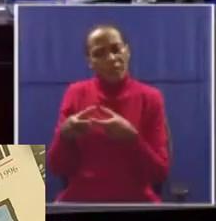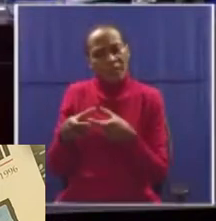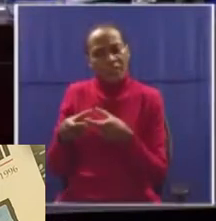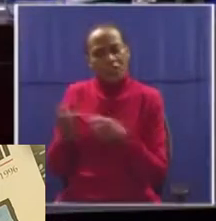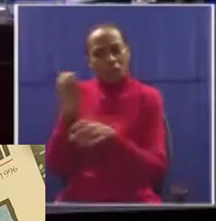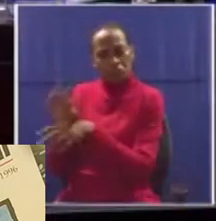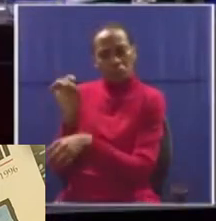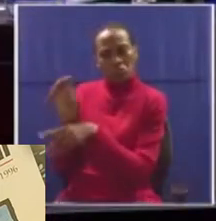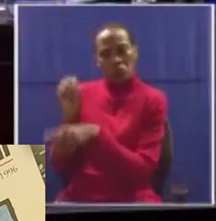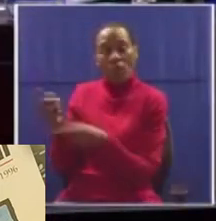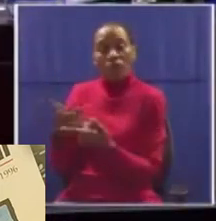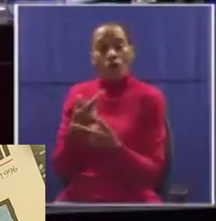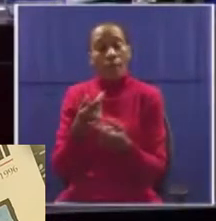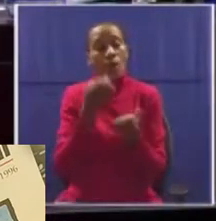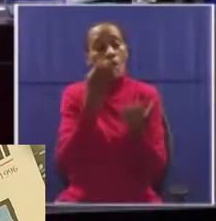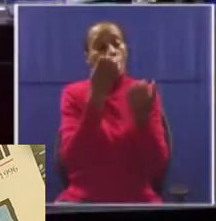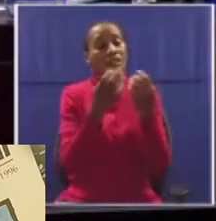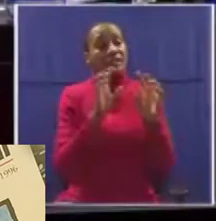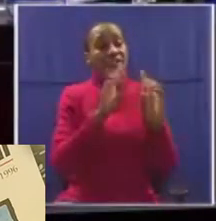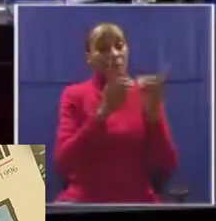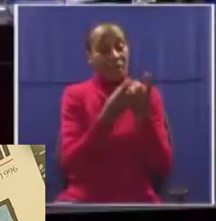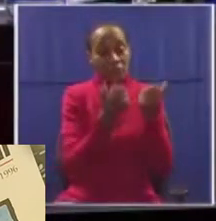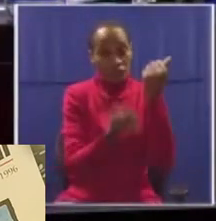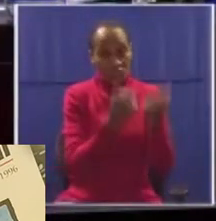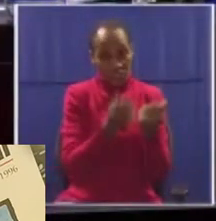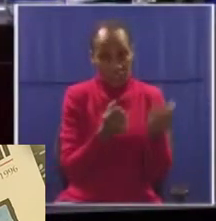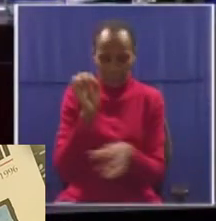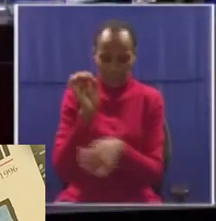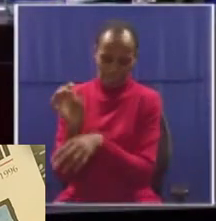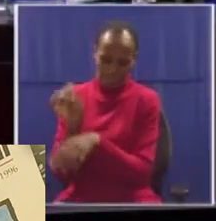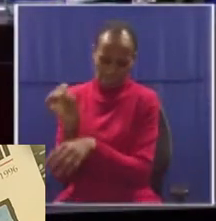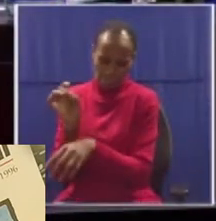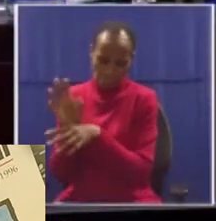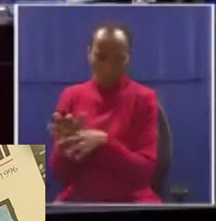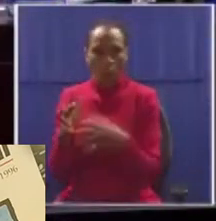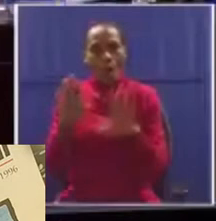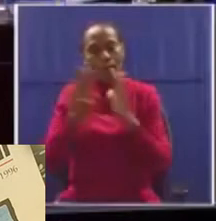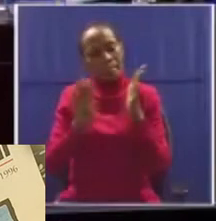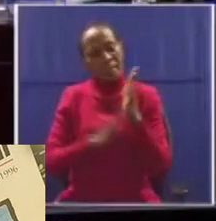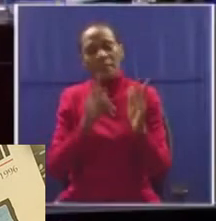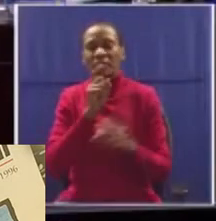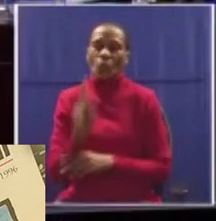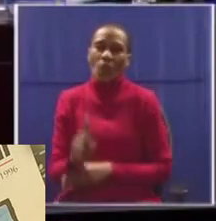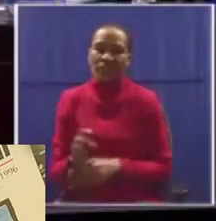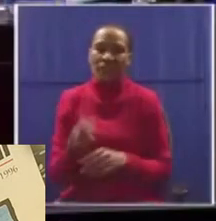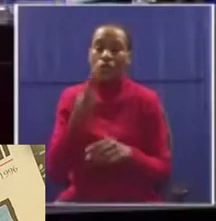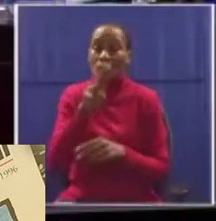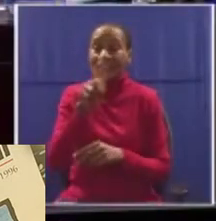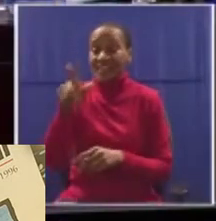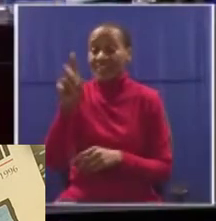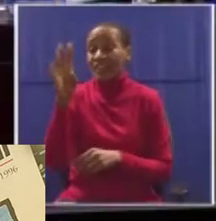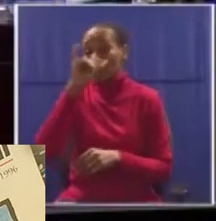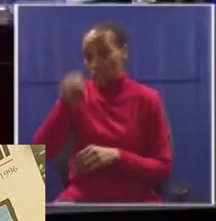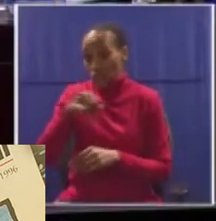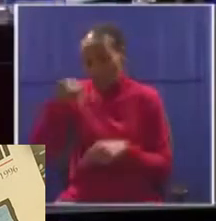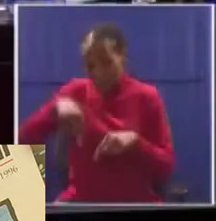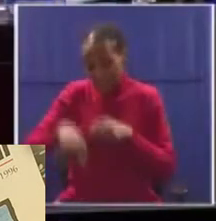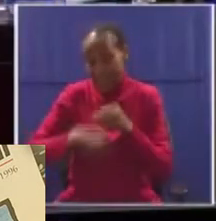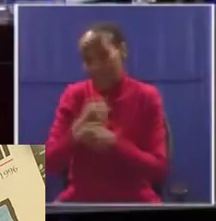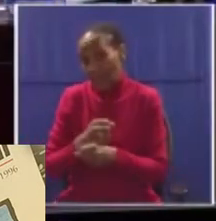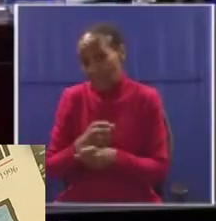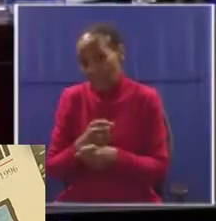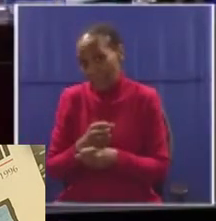of Justice and constitutional development on the content of the bill on the 27th of January 2023.